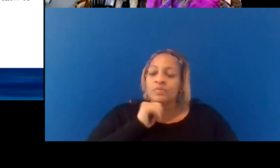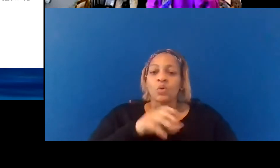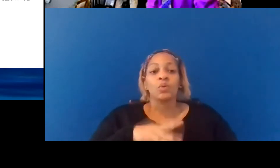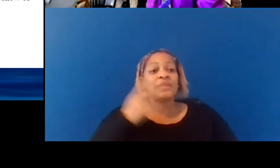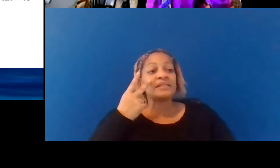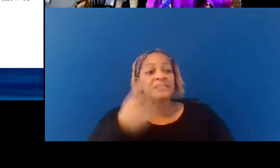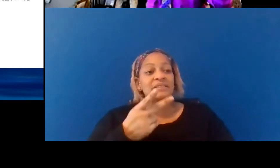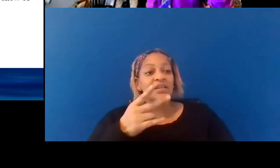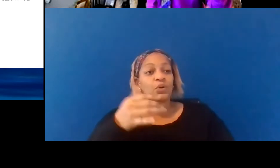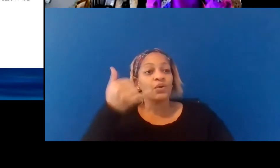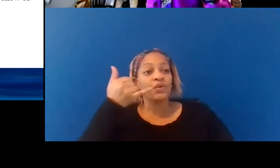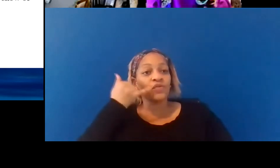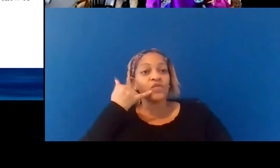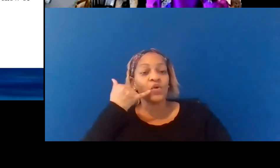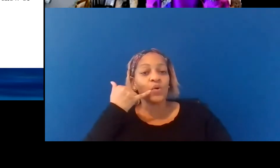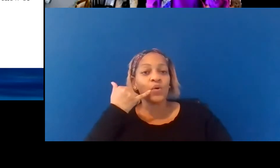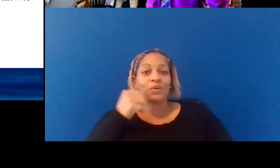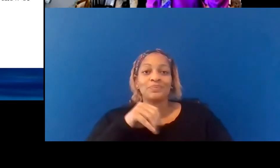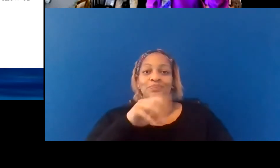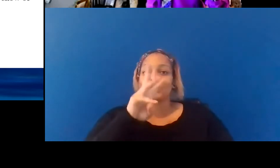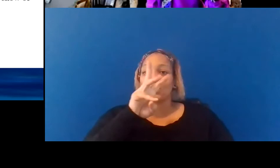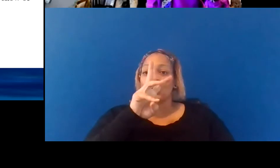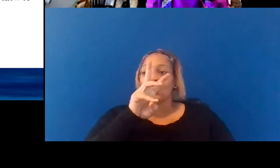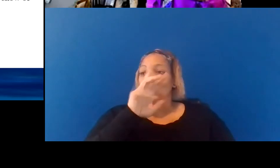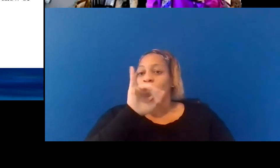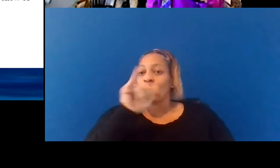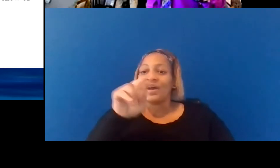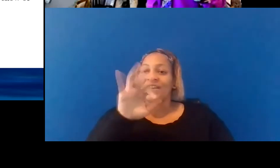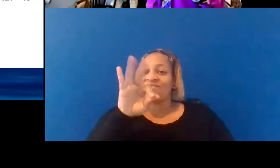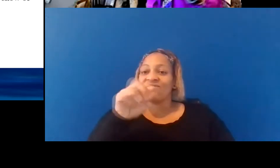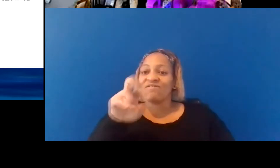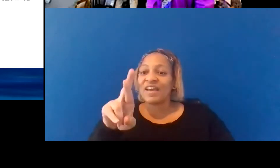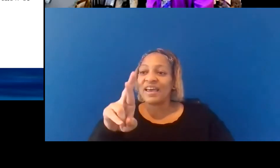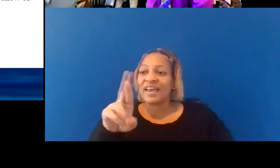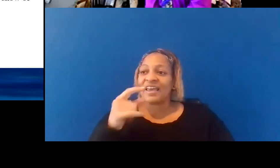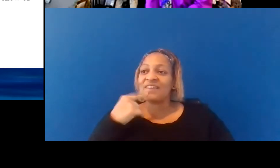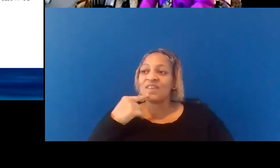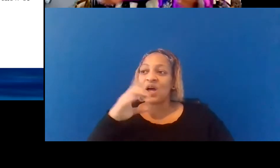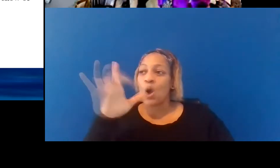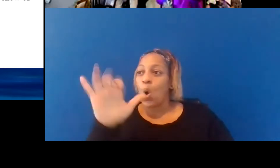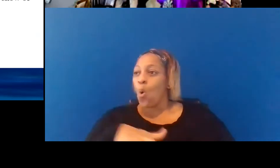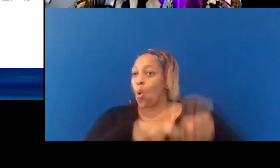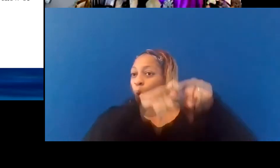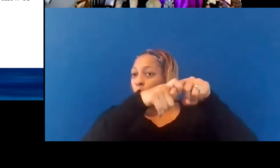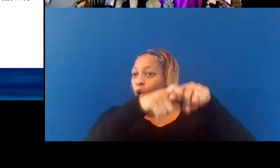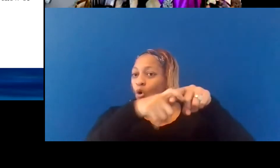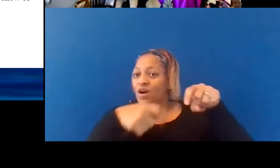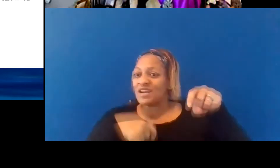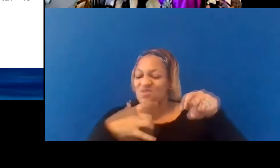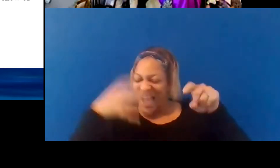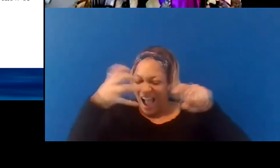with Wayfair and someone gets on the phone and they keep putting you on hold and you're like,